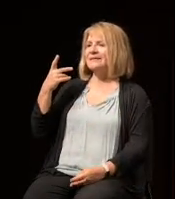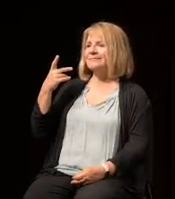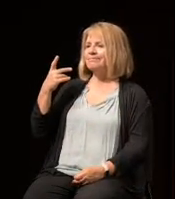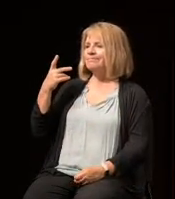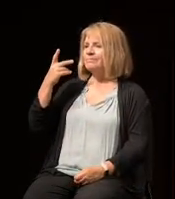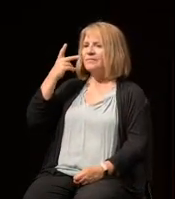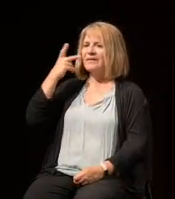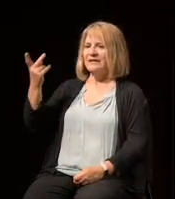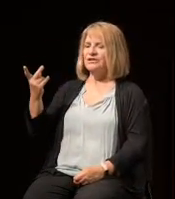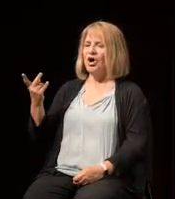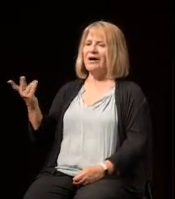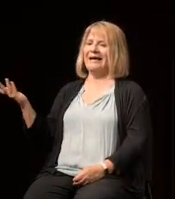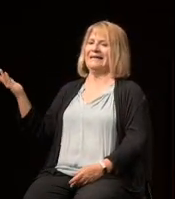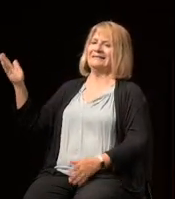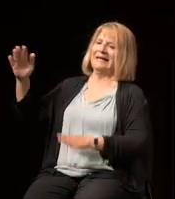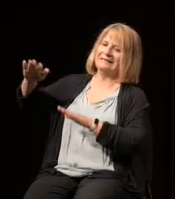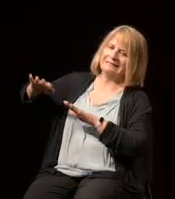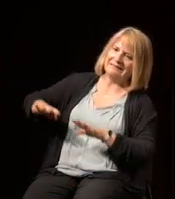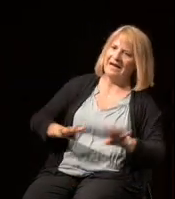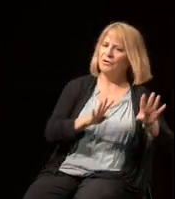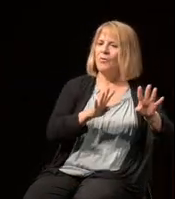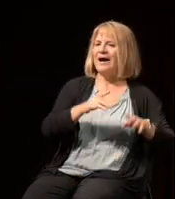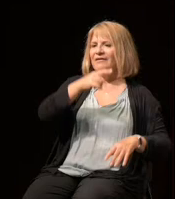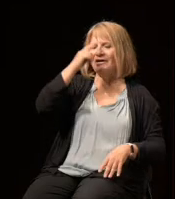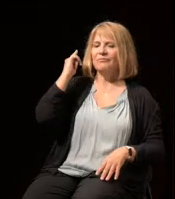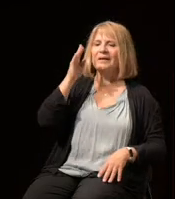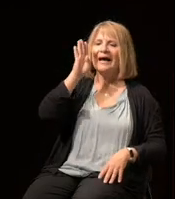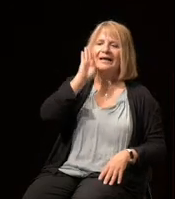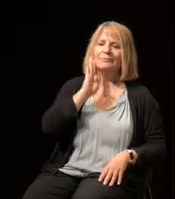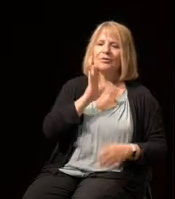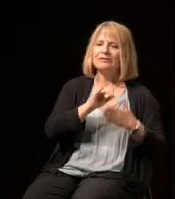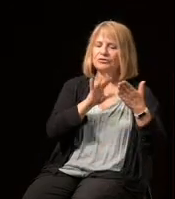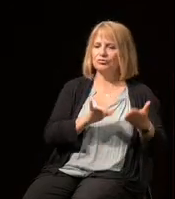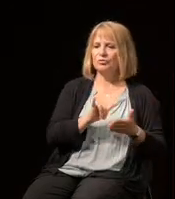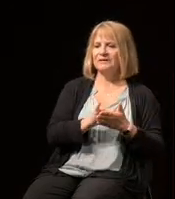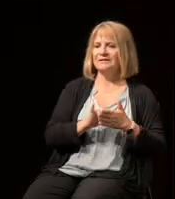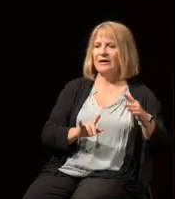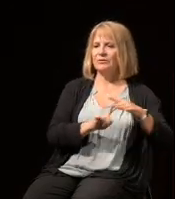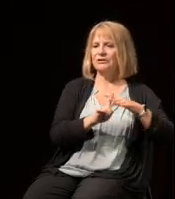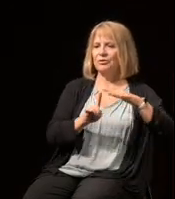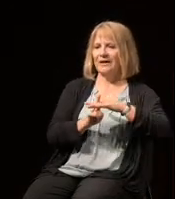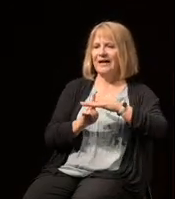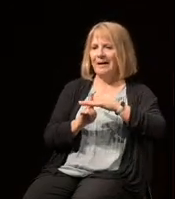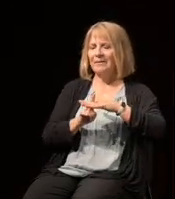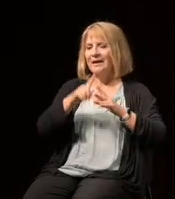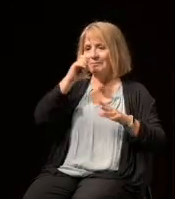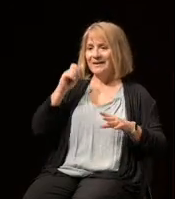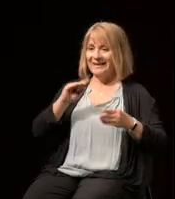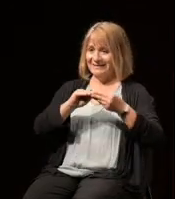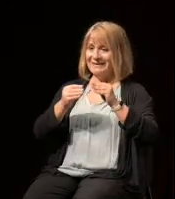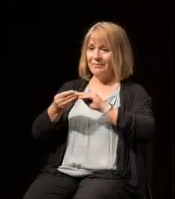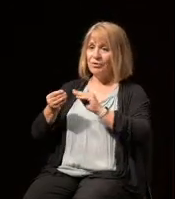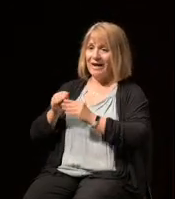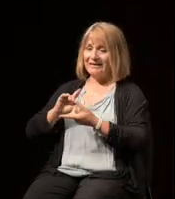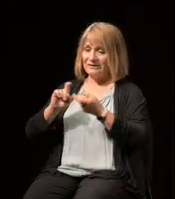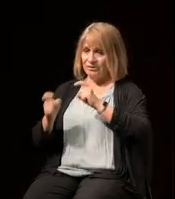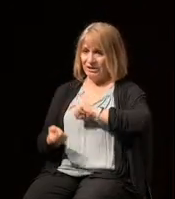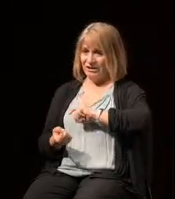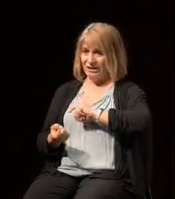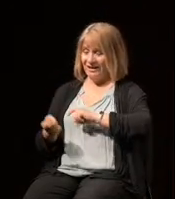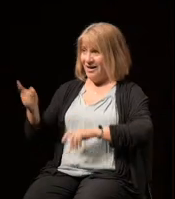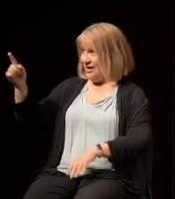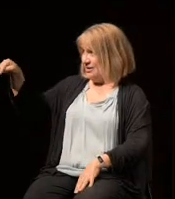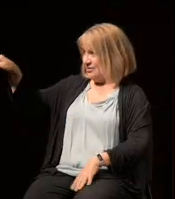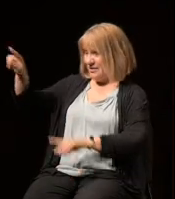the tidal wave of black and brown students that would be coming because the demographics were changing. And they were concerned that that